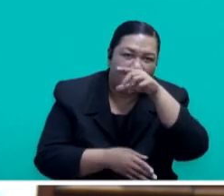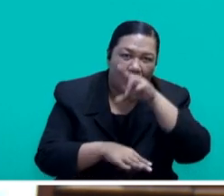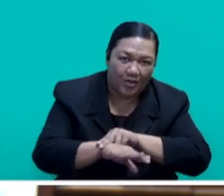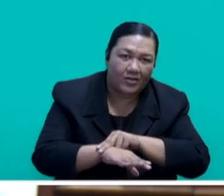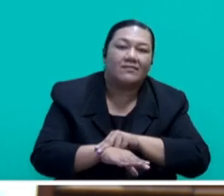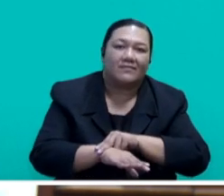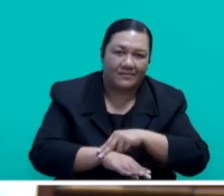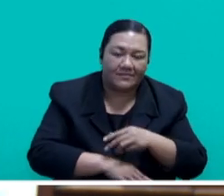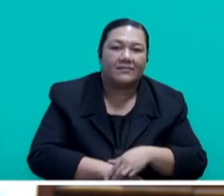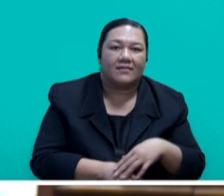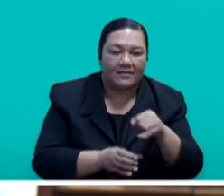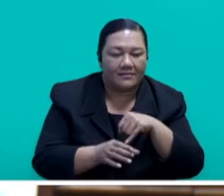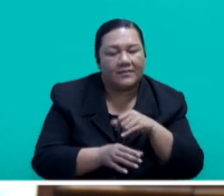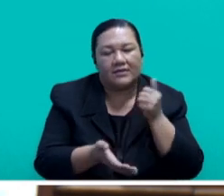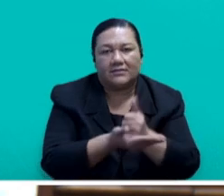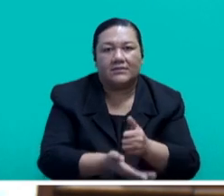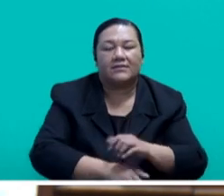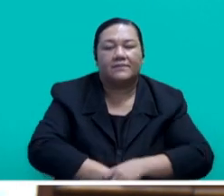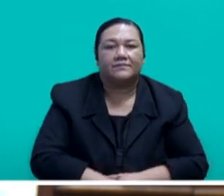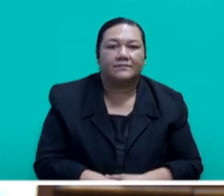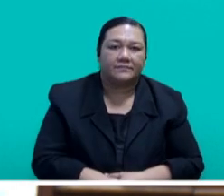nurses and medical assistants.